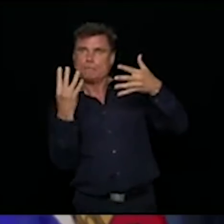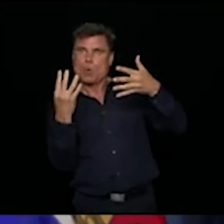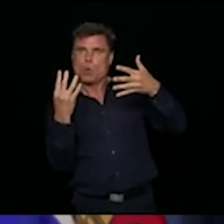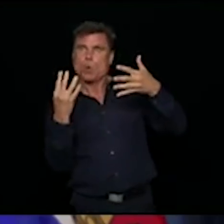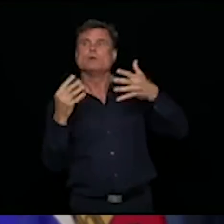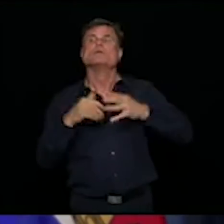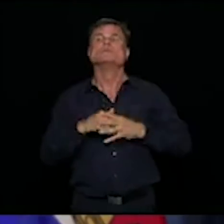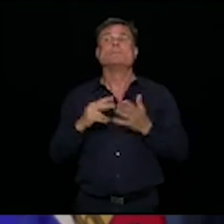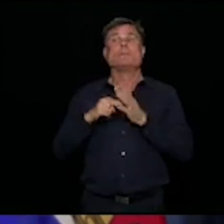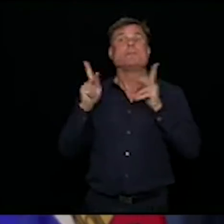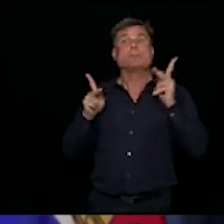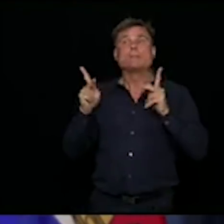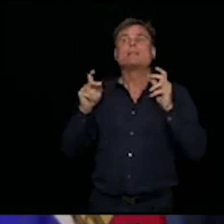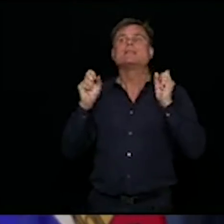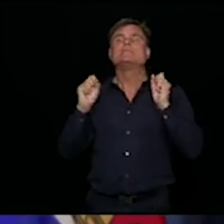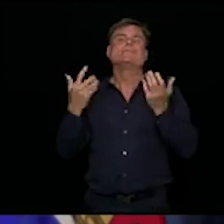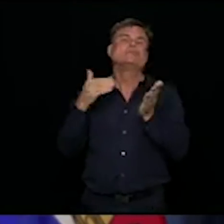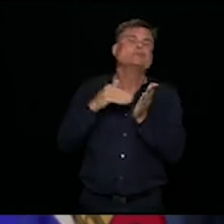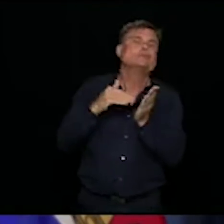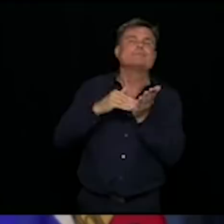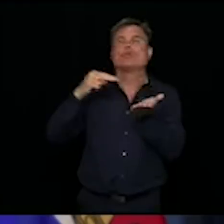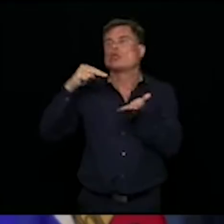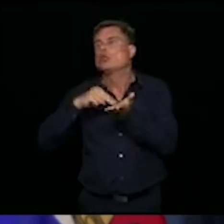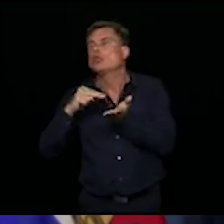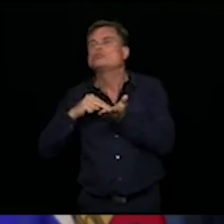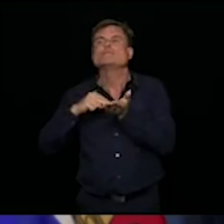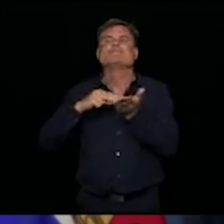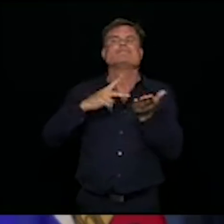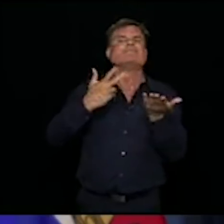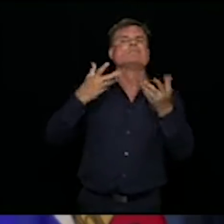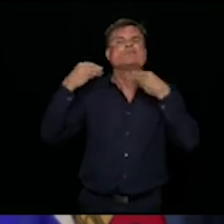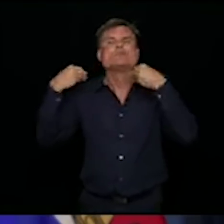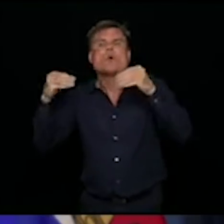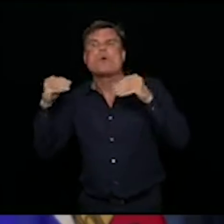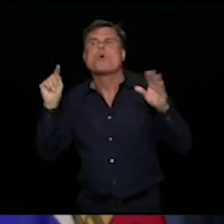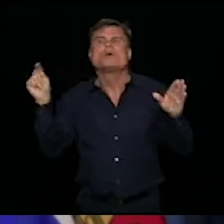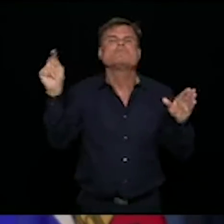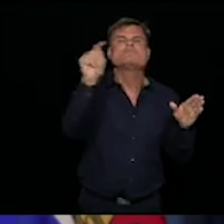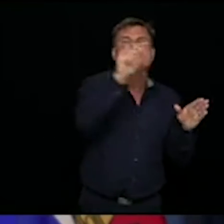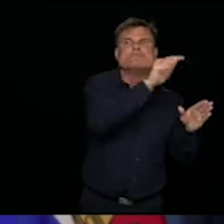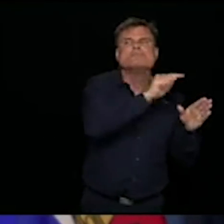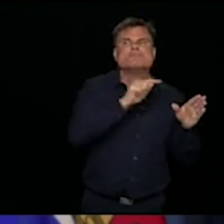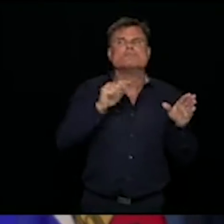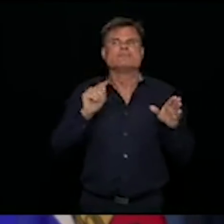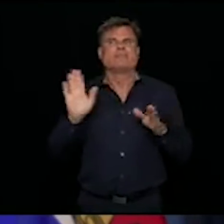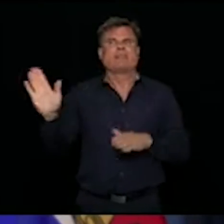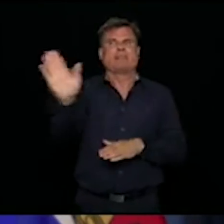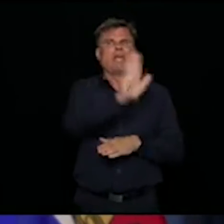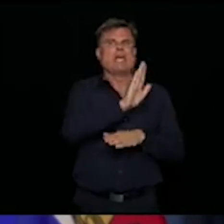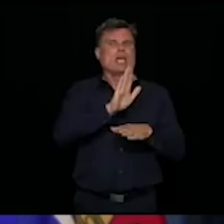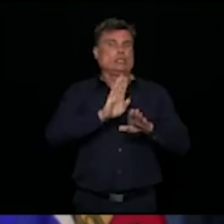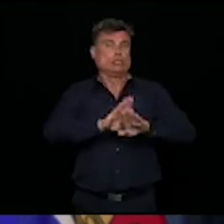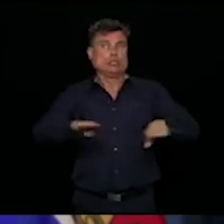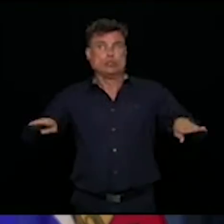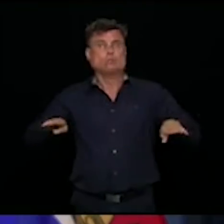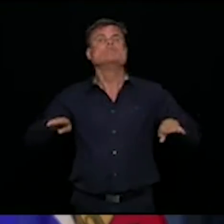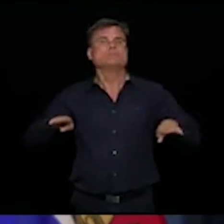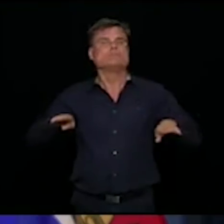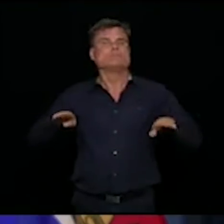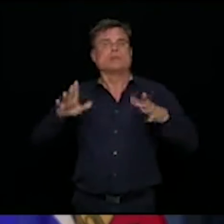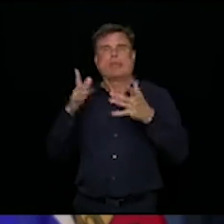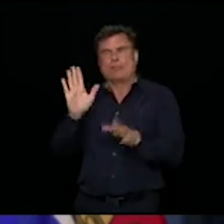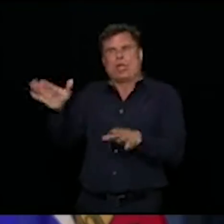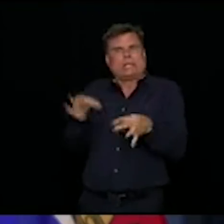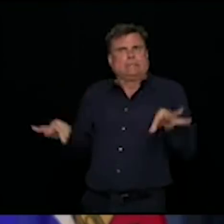5,000 children of essential service workers who needed extra support in school to be accommodated in the classroom. During this